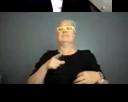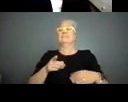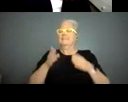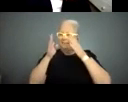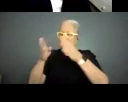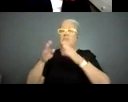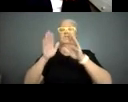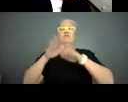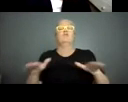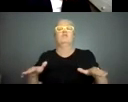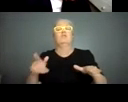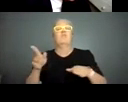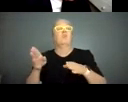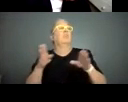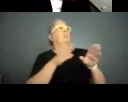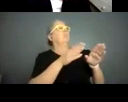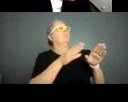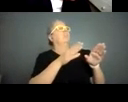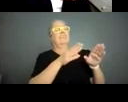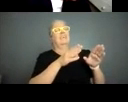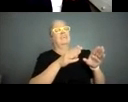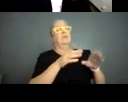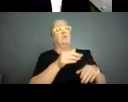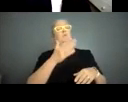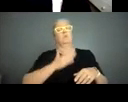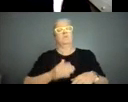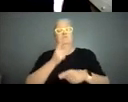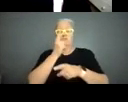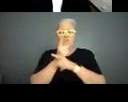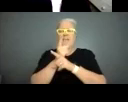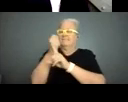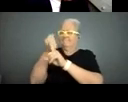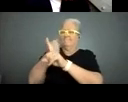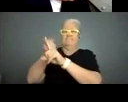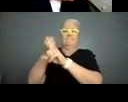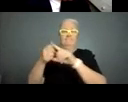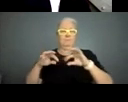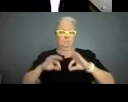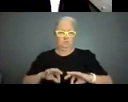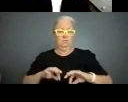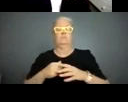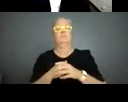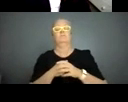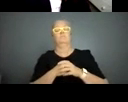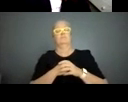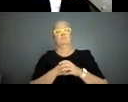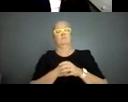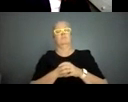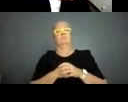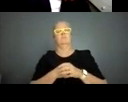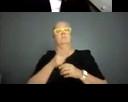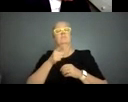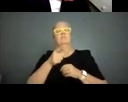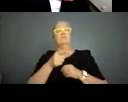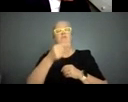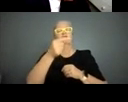actually getting proper education, so we need to campaign for that. We need to change the grade system, which can keep kids, and I've